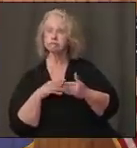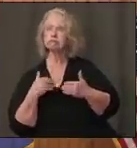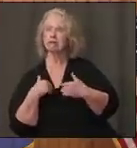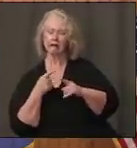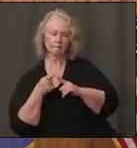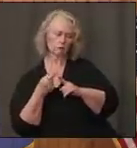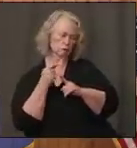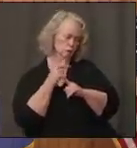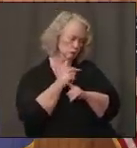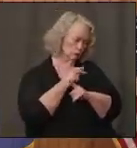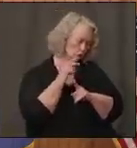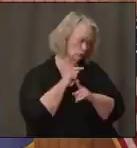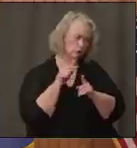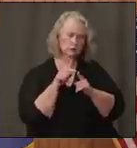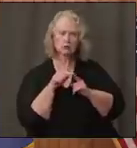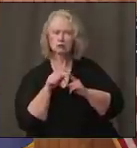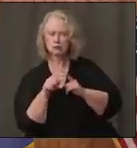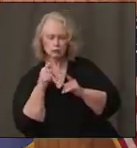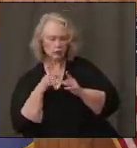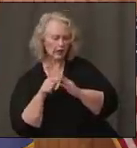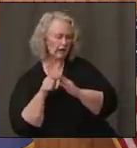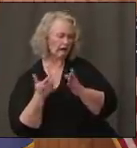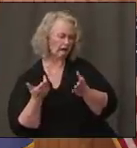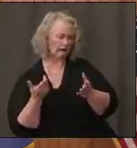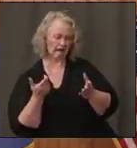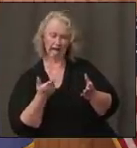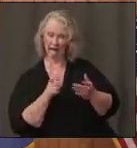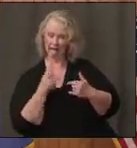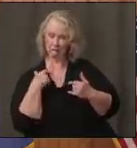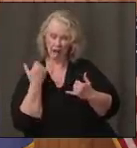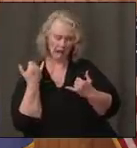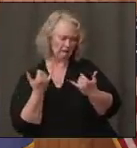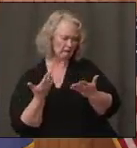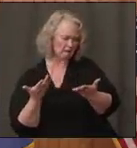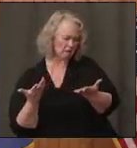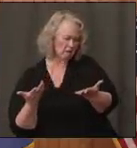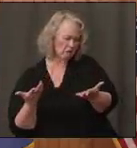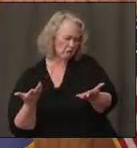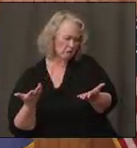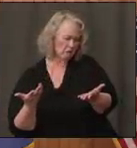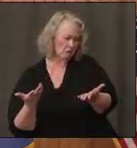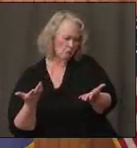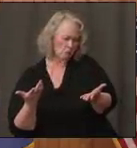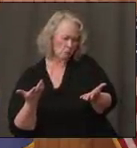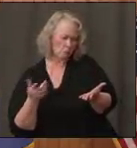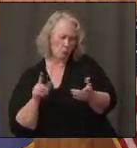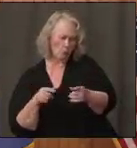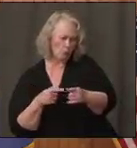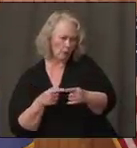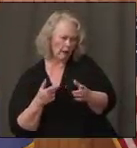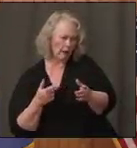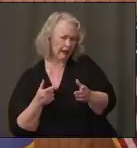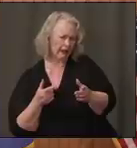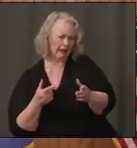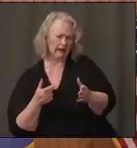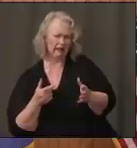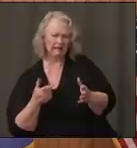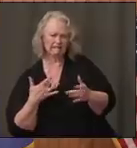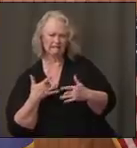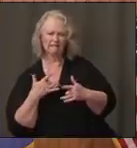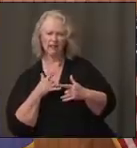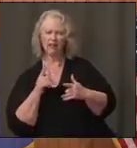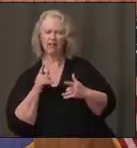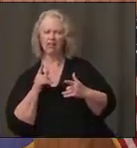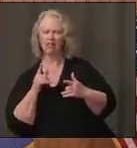do you, can you give me a better idea of like the rollout, like when you would have half the state covered, or